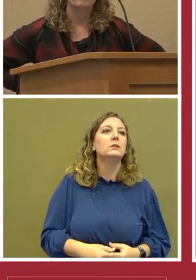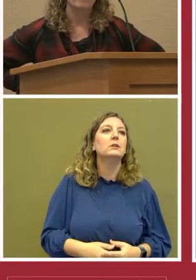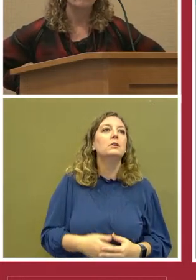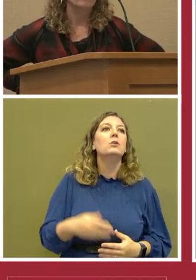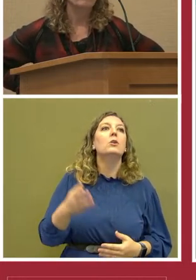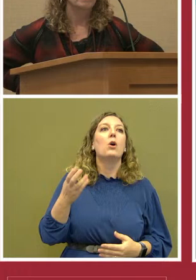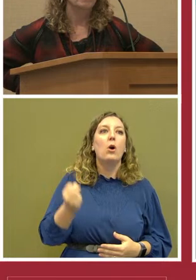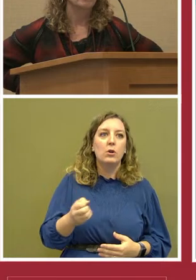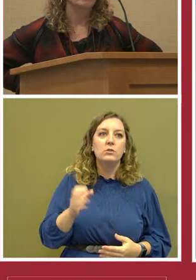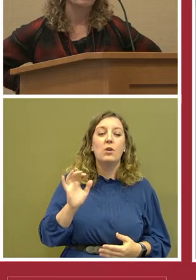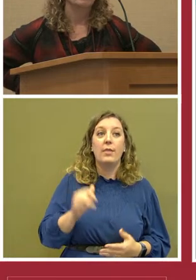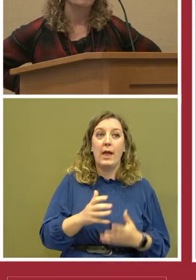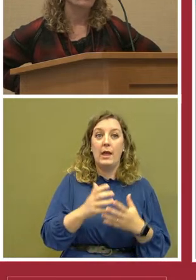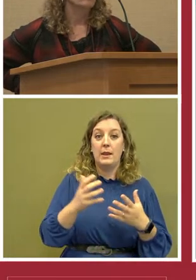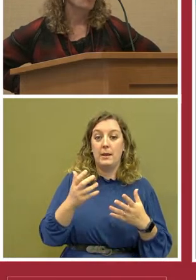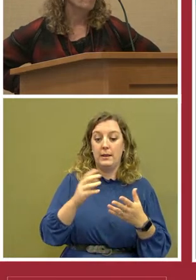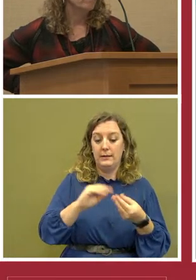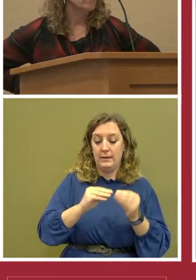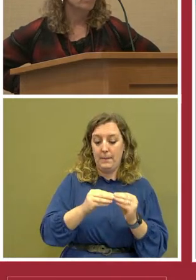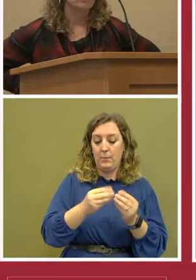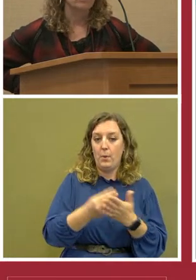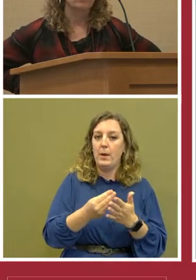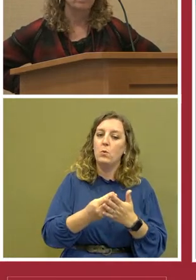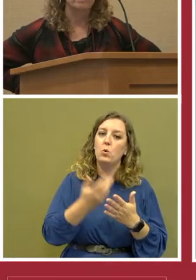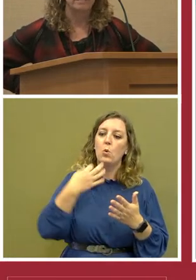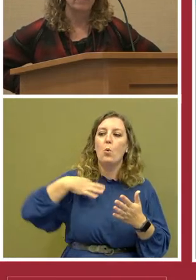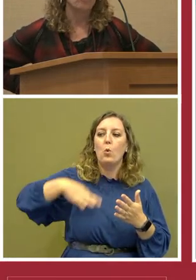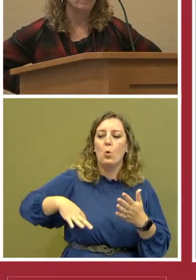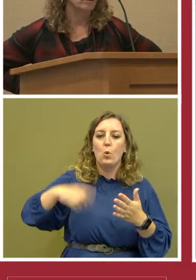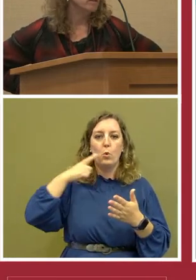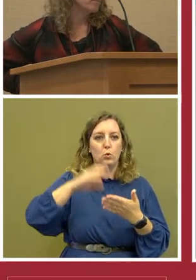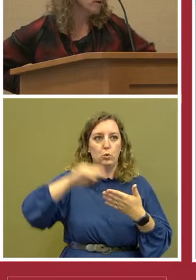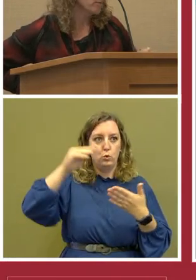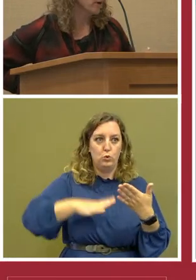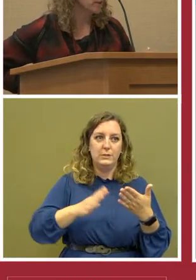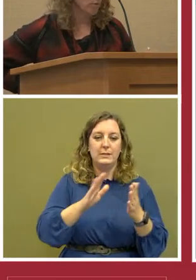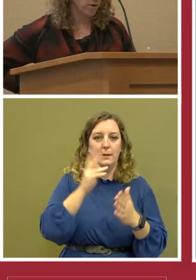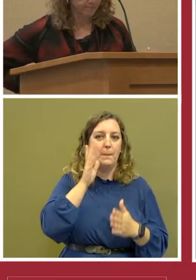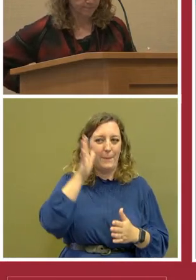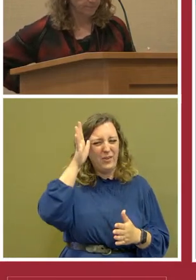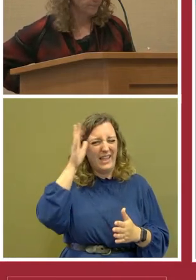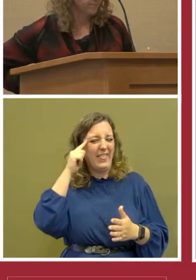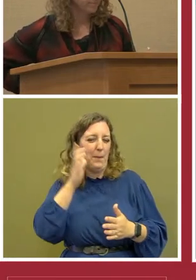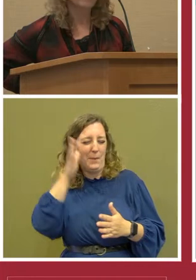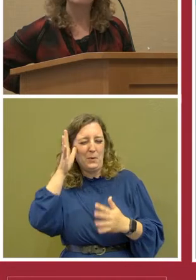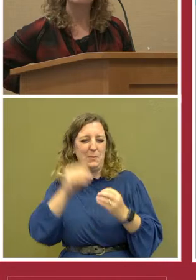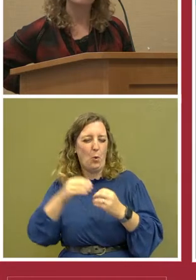so that amount of money is just so beneficial to students and their parents, probably their parents more.